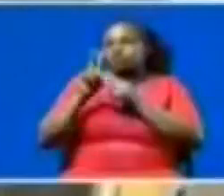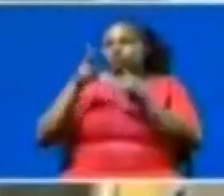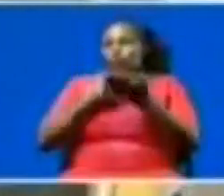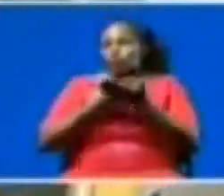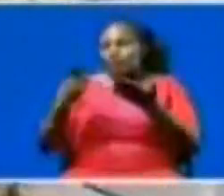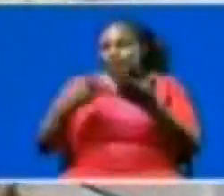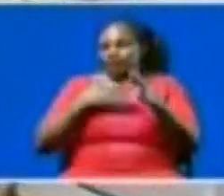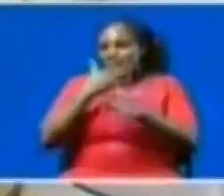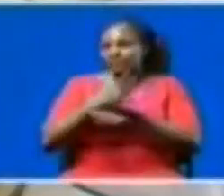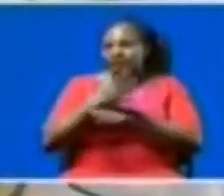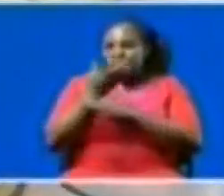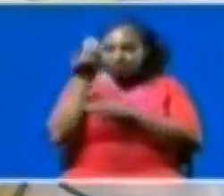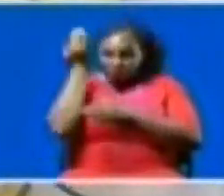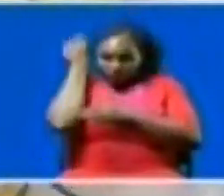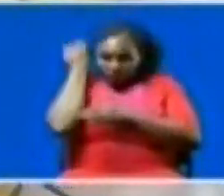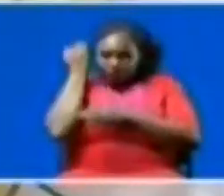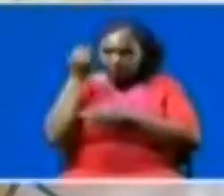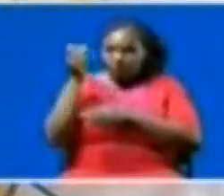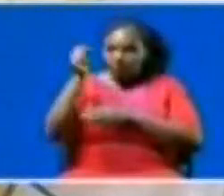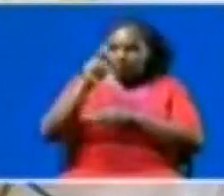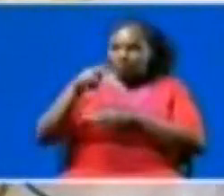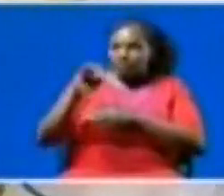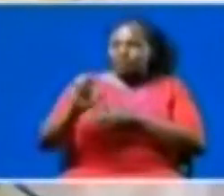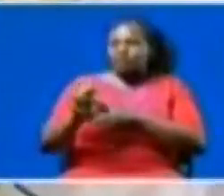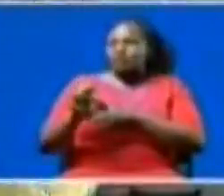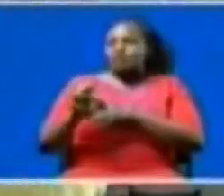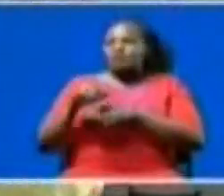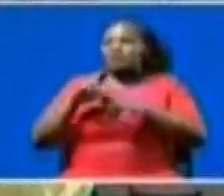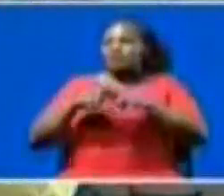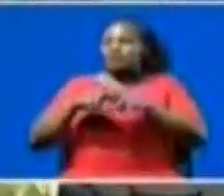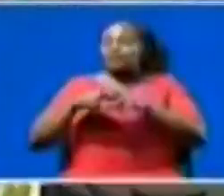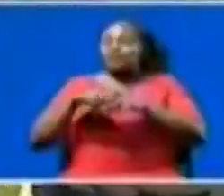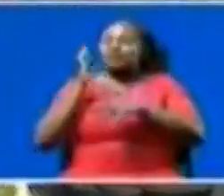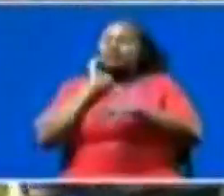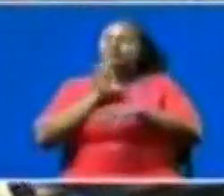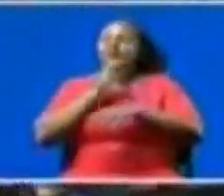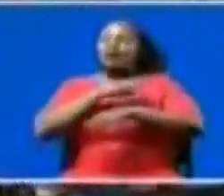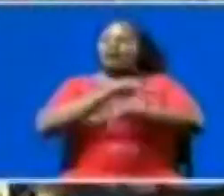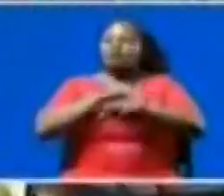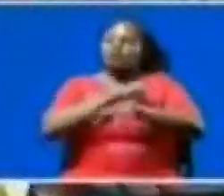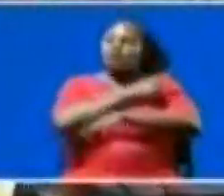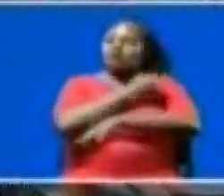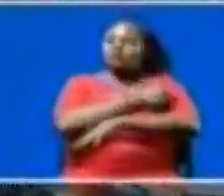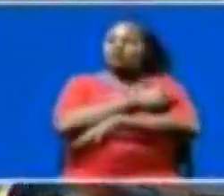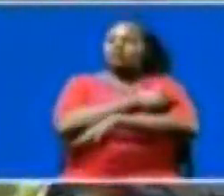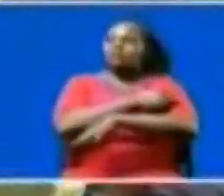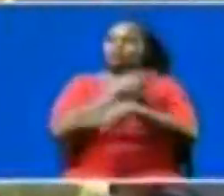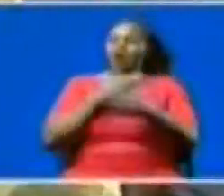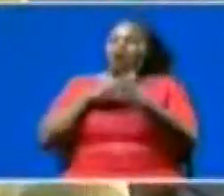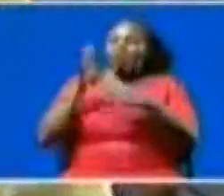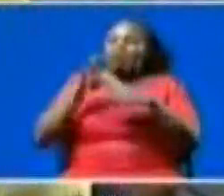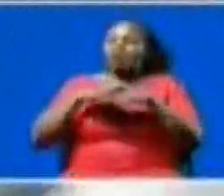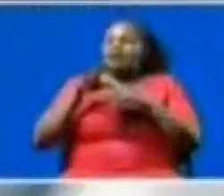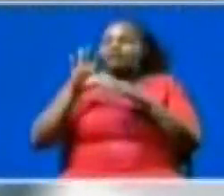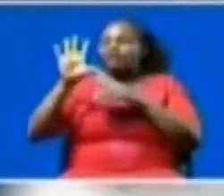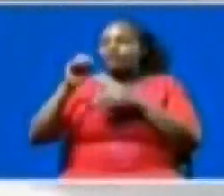2 weeks after her head shave, Sophie sits quietly at the Kenyatta National Hospital's third floor, where more than